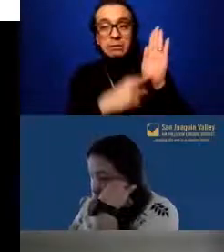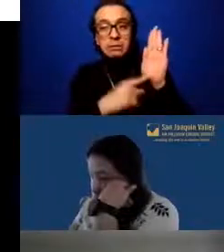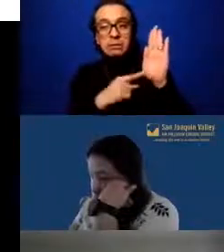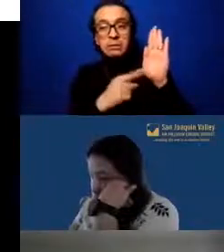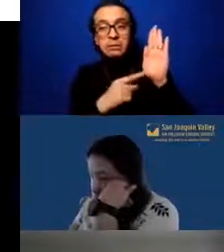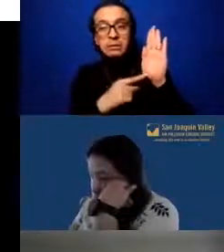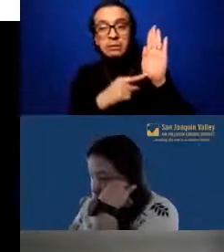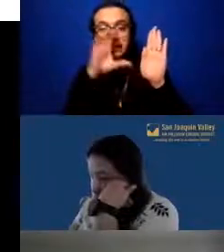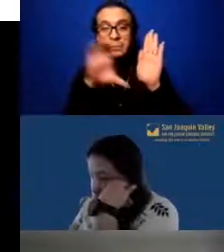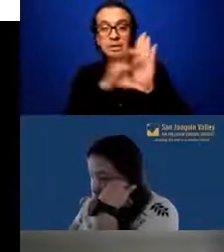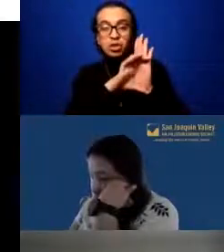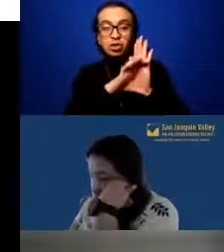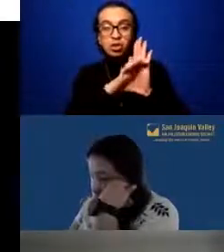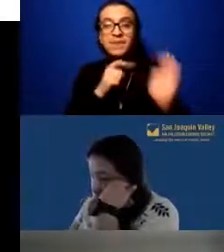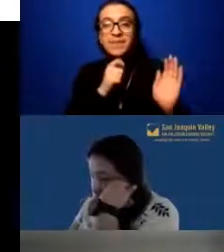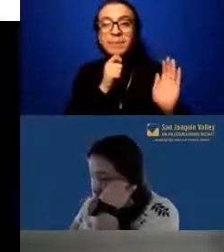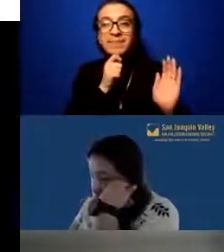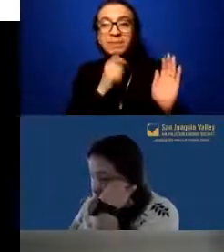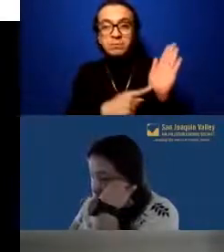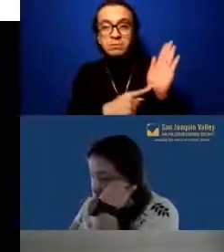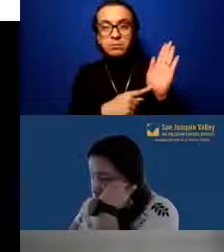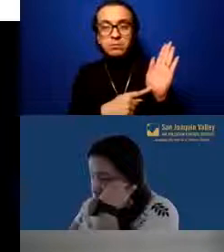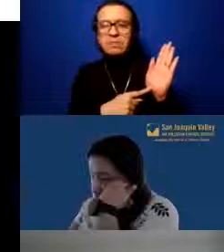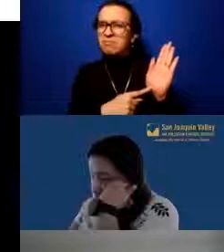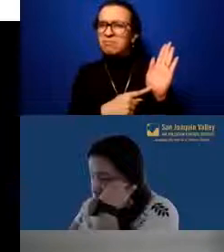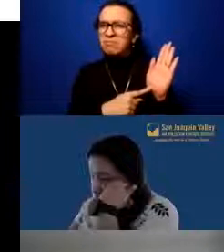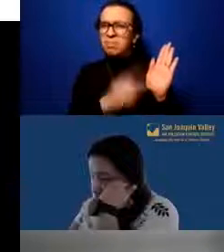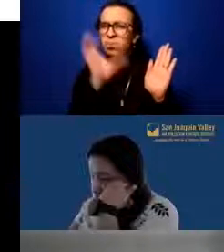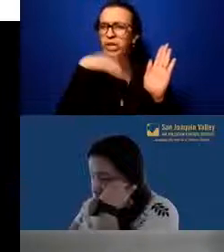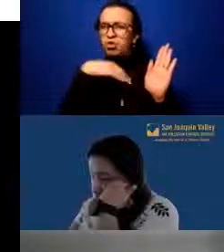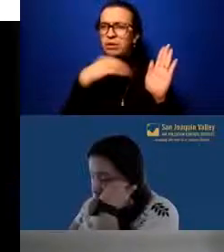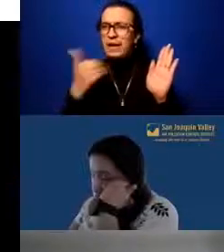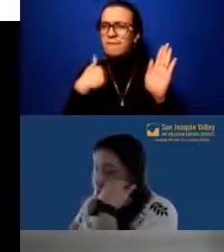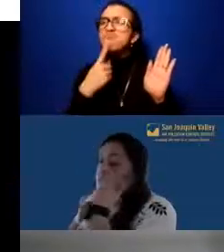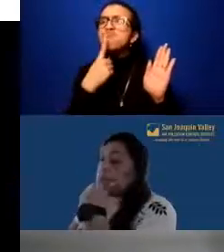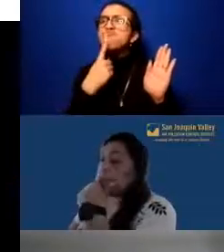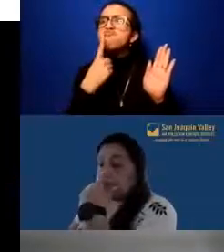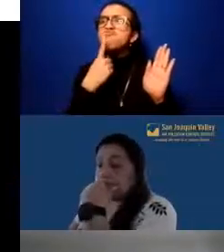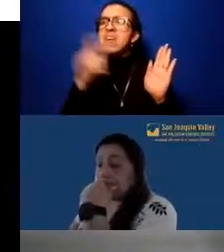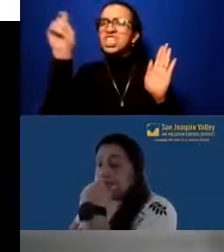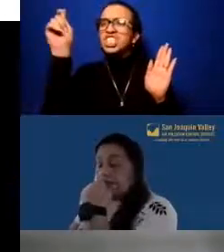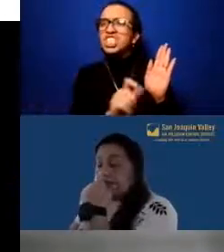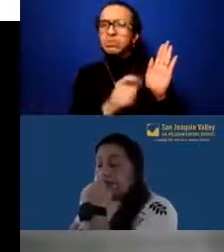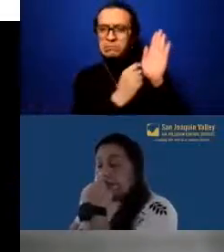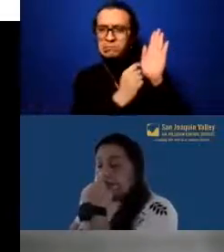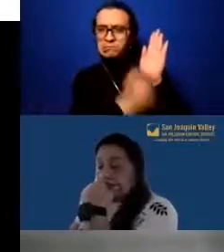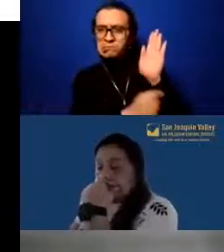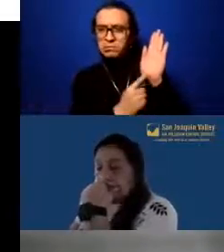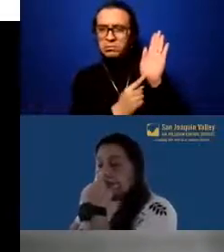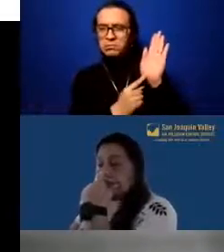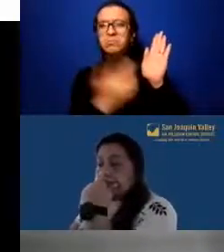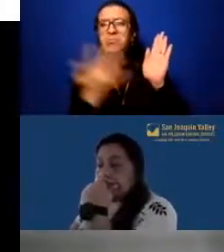I have the microphone, but it has a red line that says that right now my microphone is not active. If